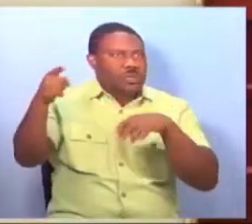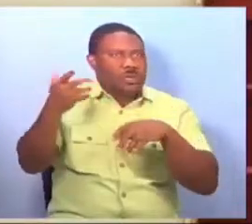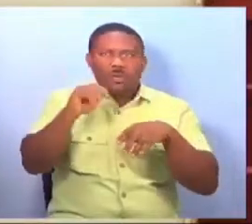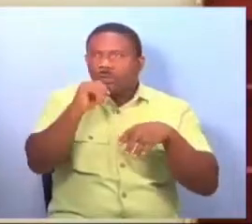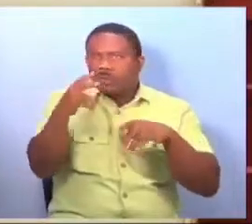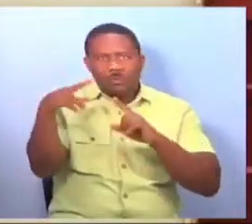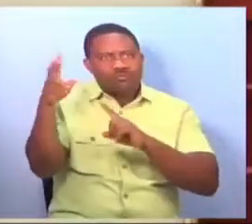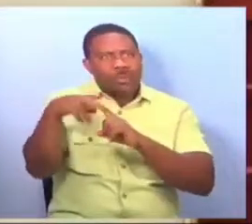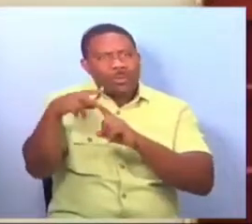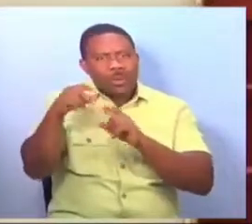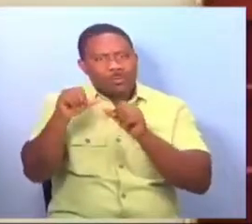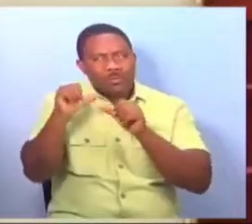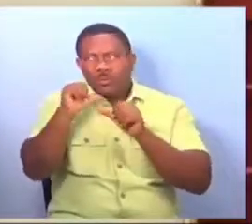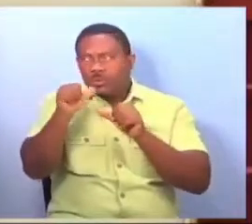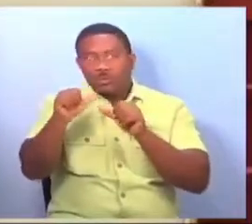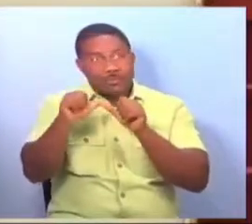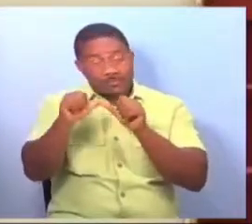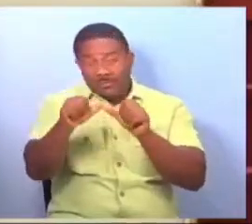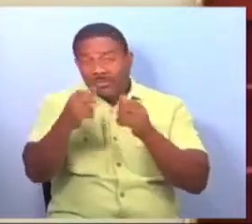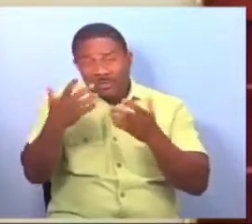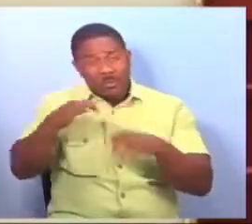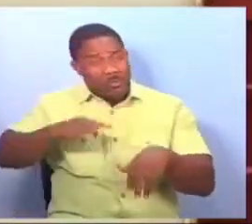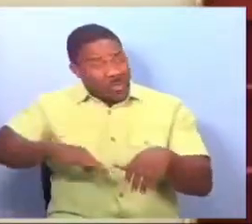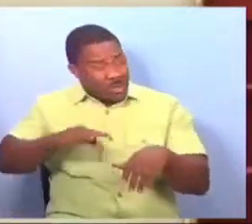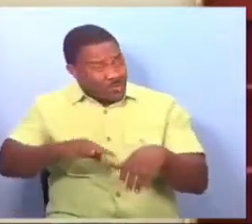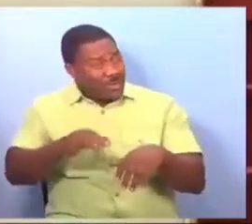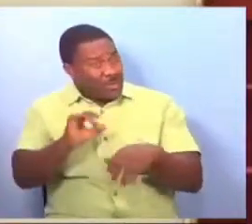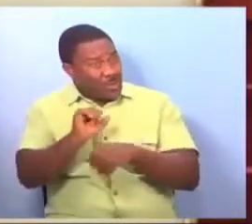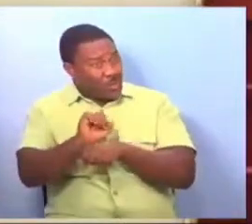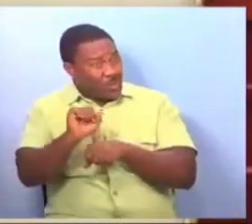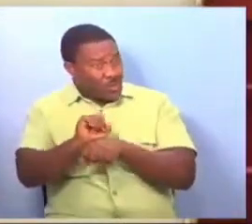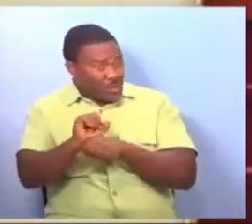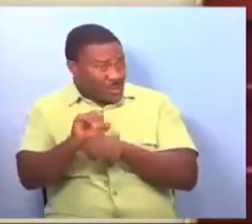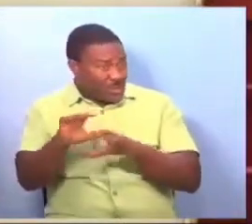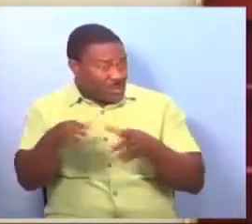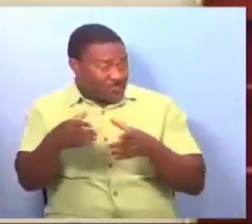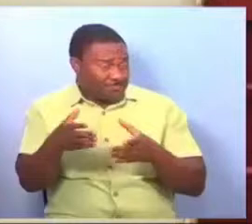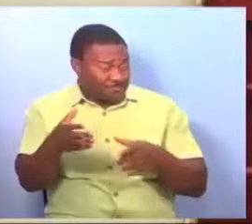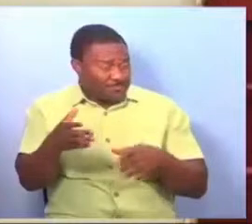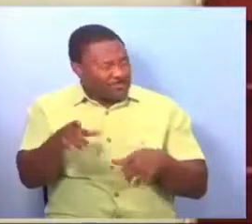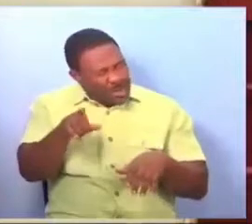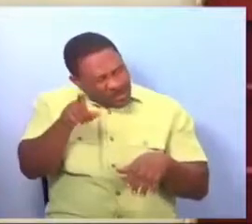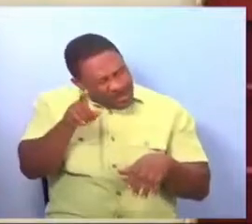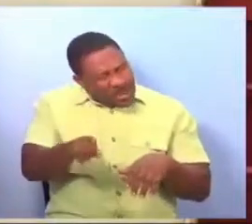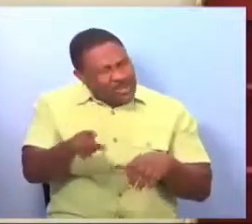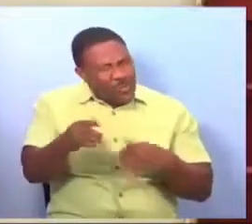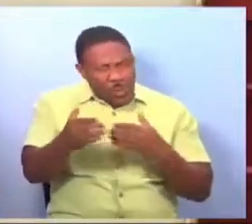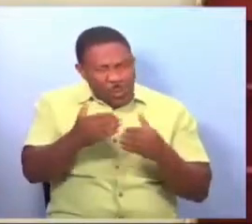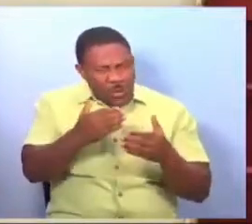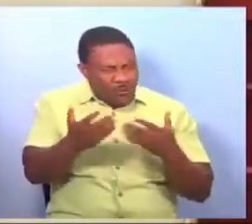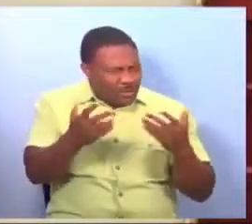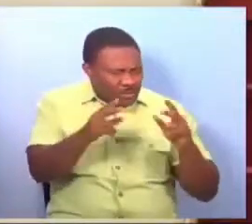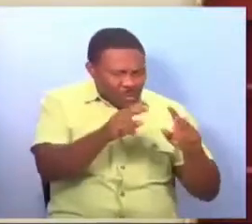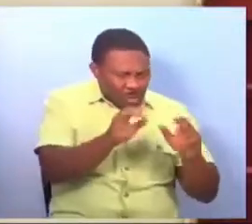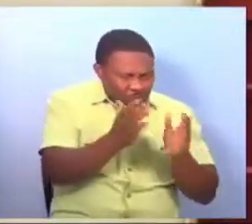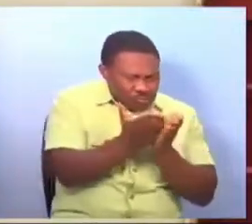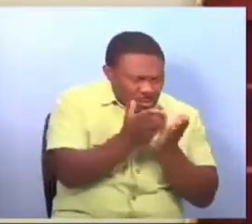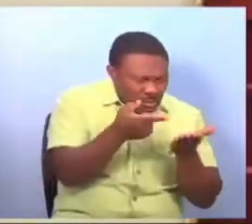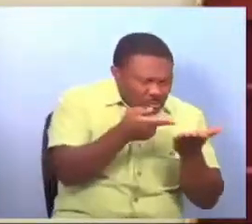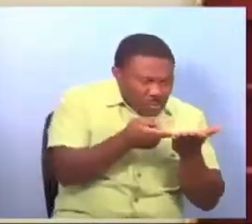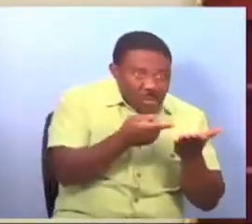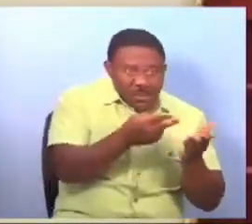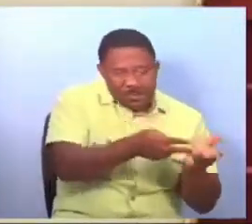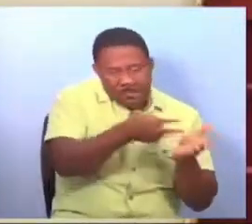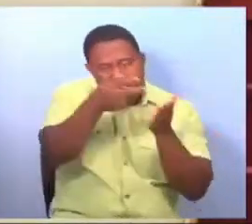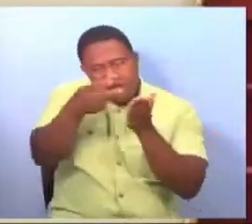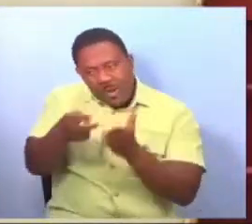applied for the benefit of our workers. And that's where, as a country, we need to get to. We need to apply the work that people like Dr. Mafo are doing for